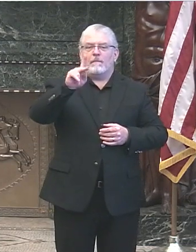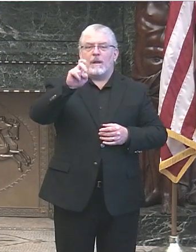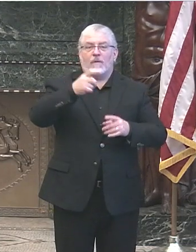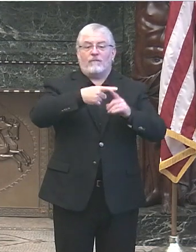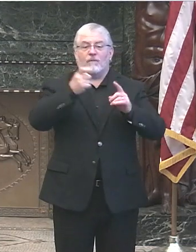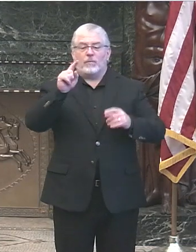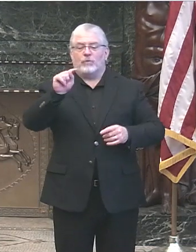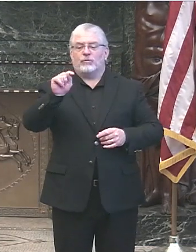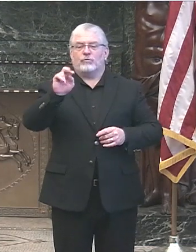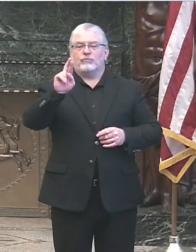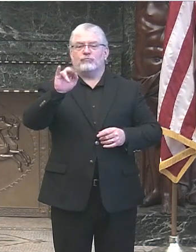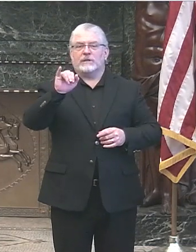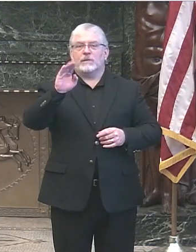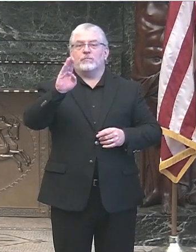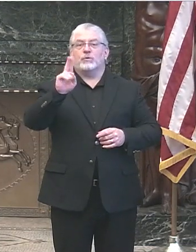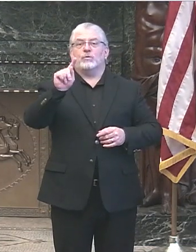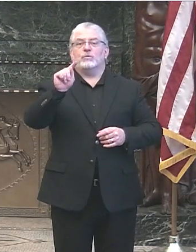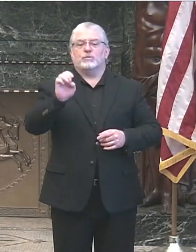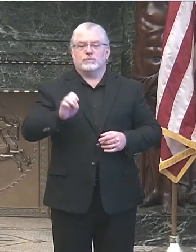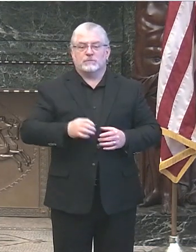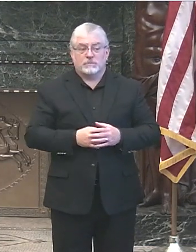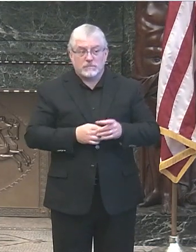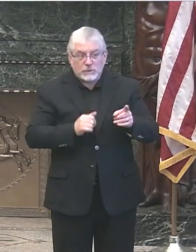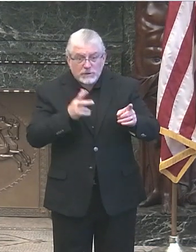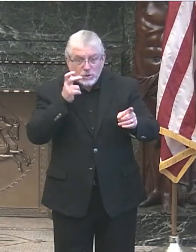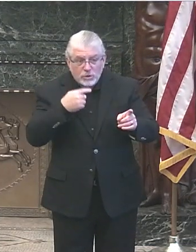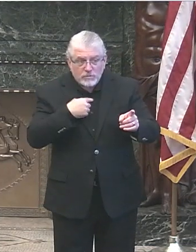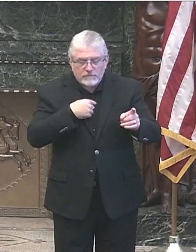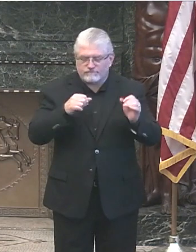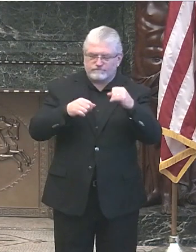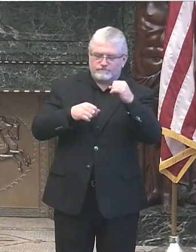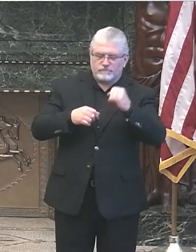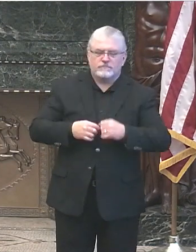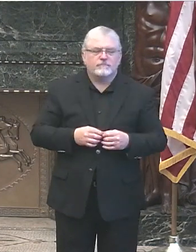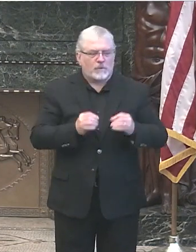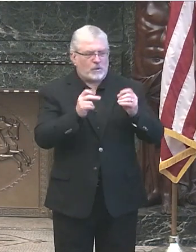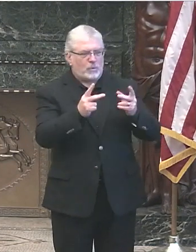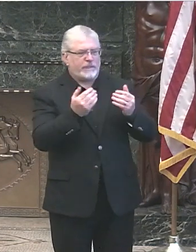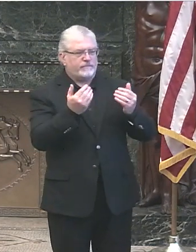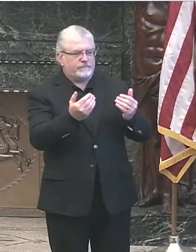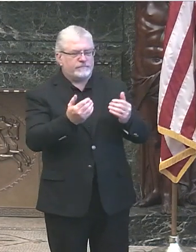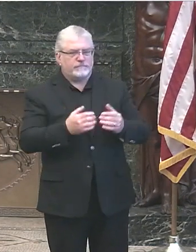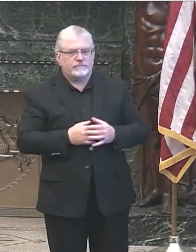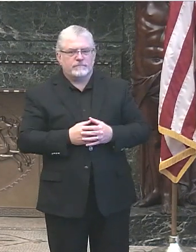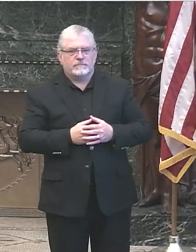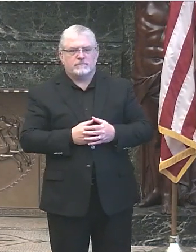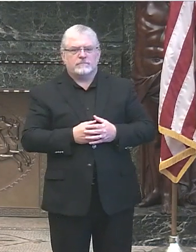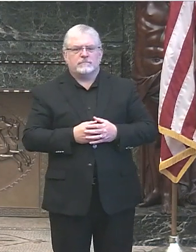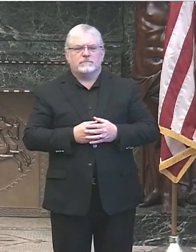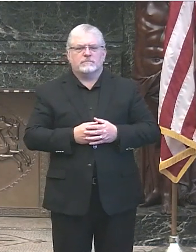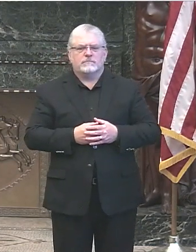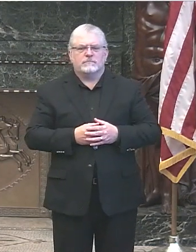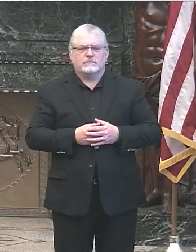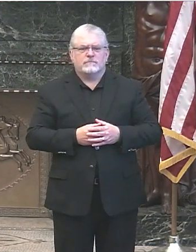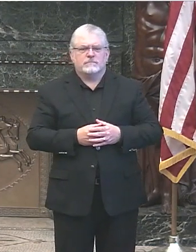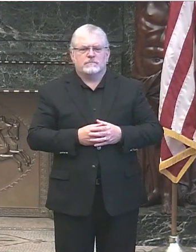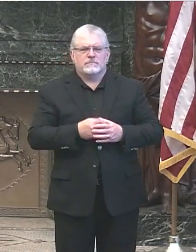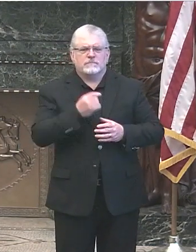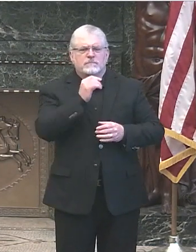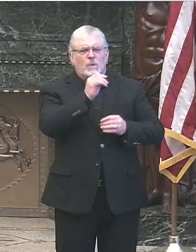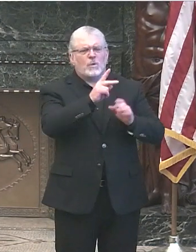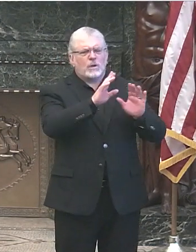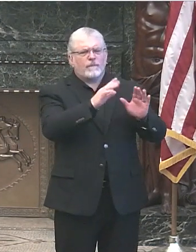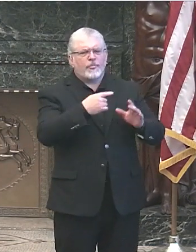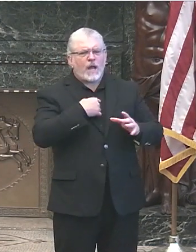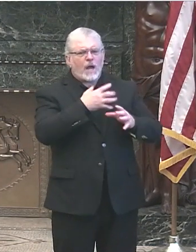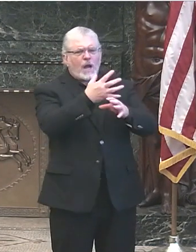Mute myself. Okay, there we go. Can you hear me? Yes. Okay. So I wasn't sure. I got the racial breakdown for deaths in the city, but